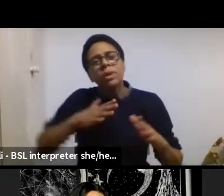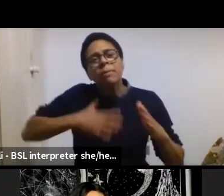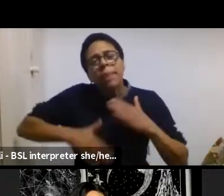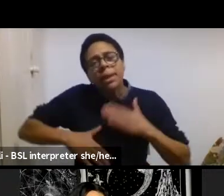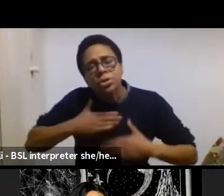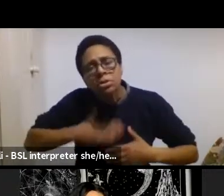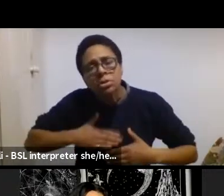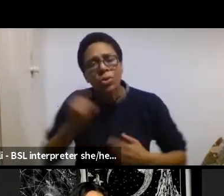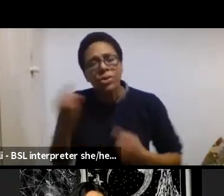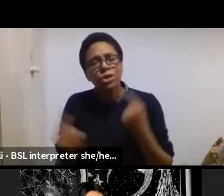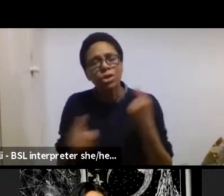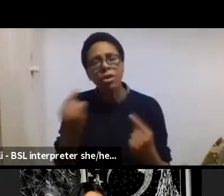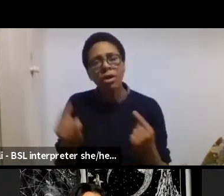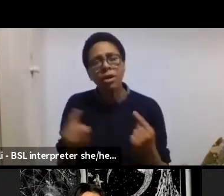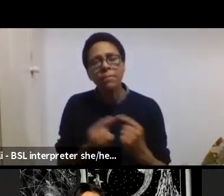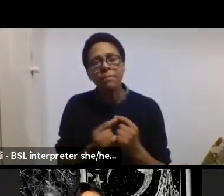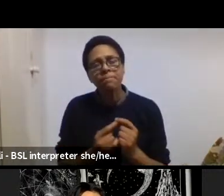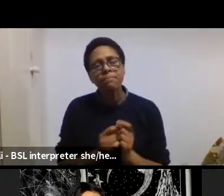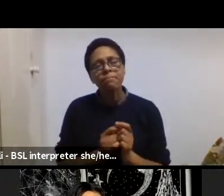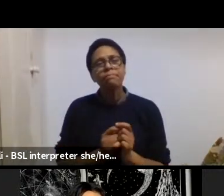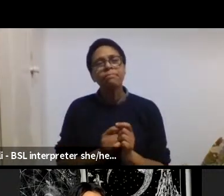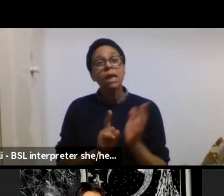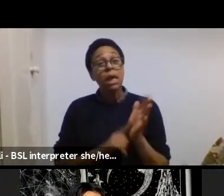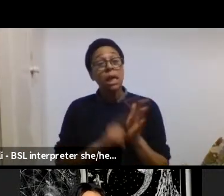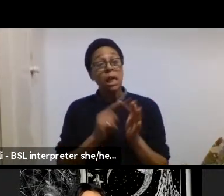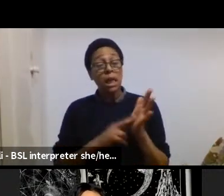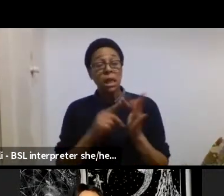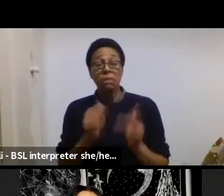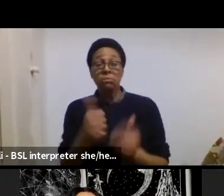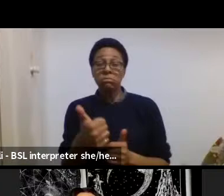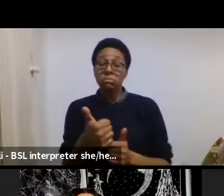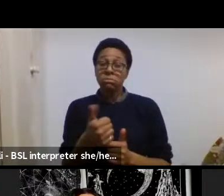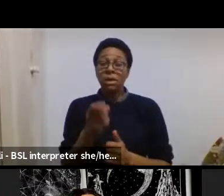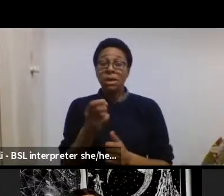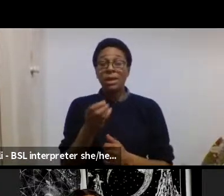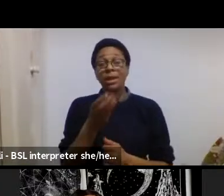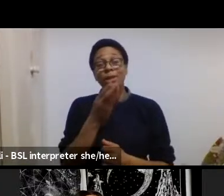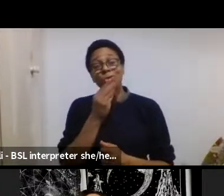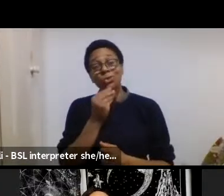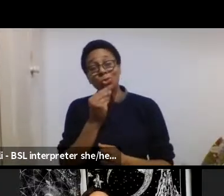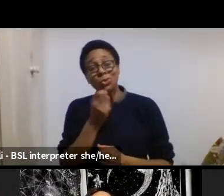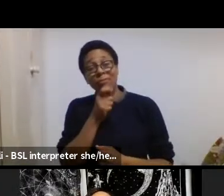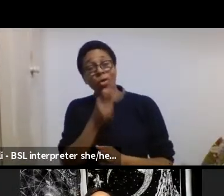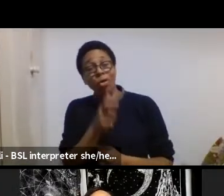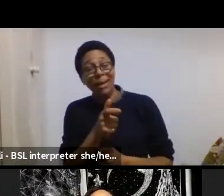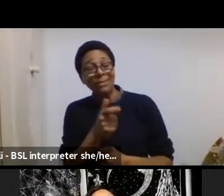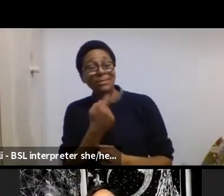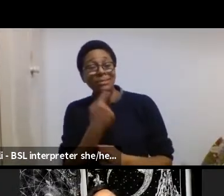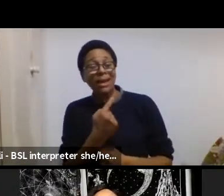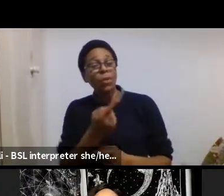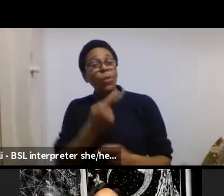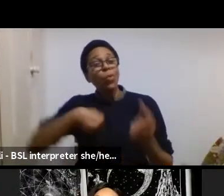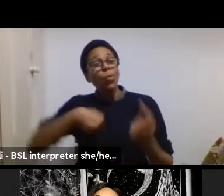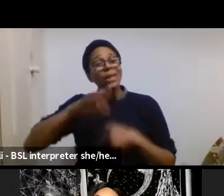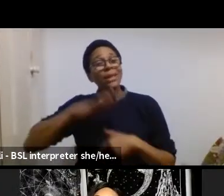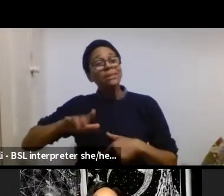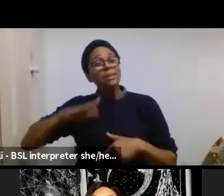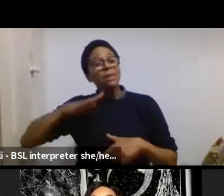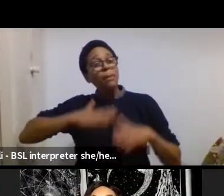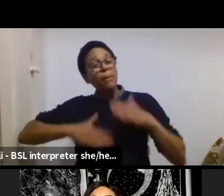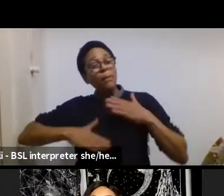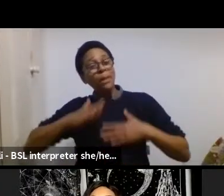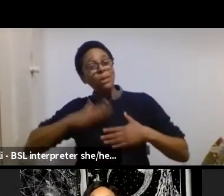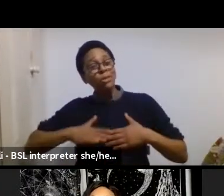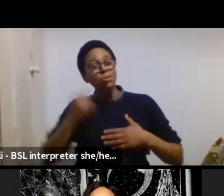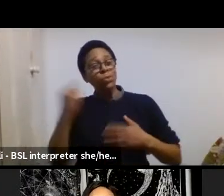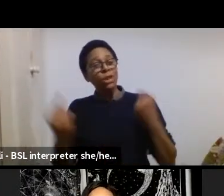I think that's a valid piece of learning for everyone everywhere, isn't it? Being more patient with one another and trying to really